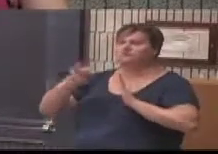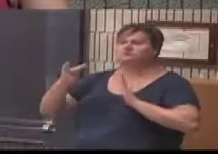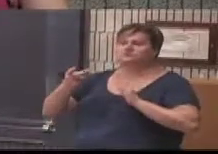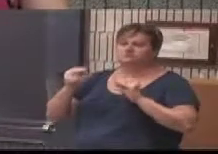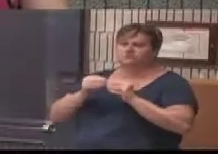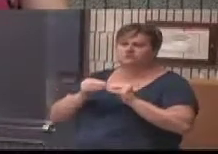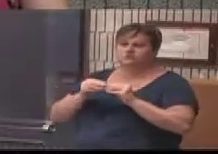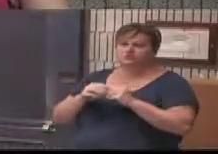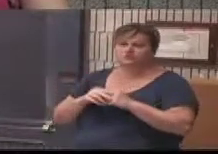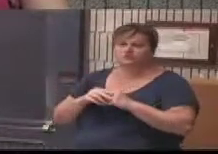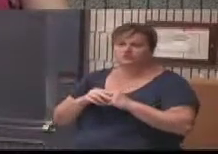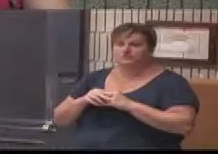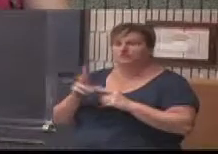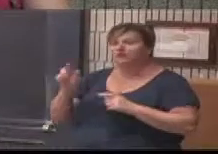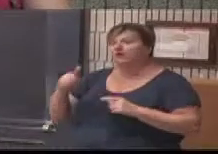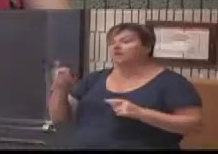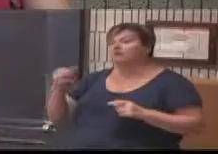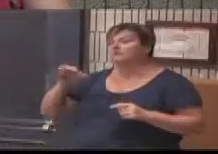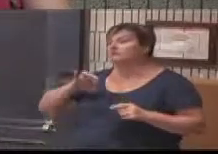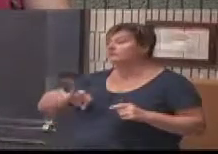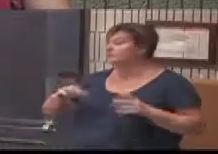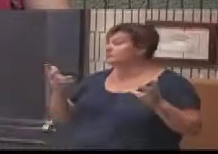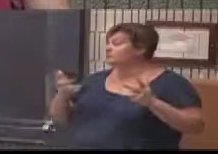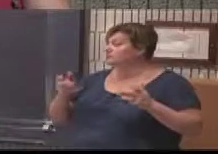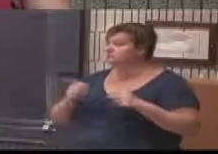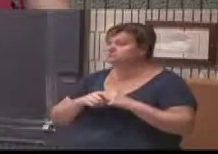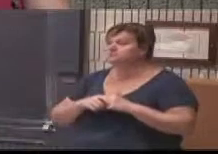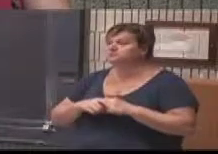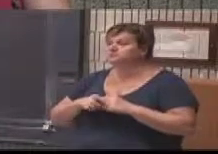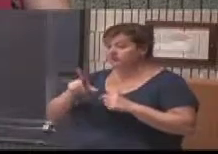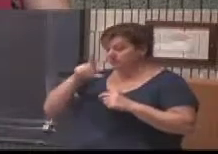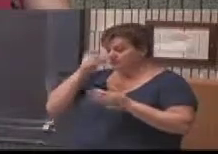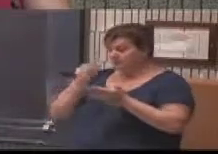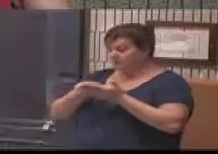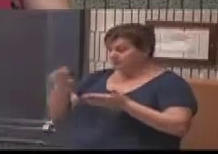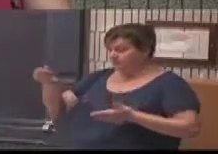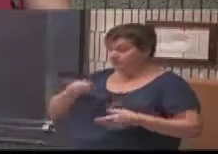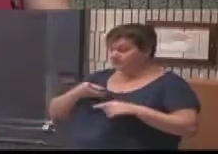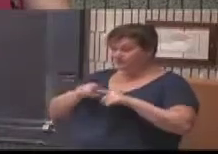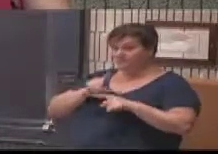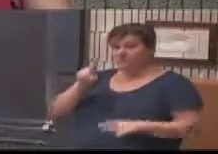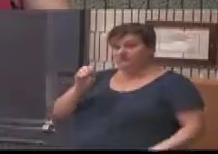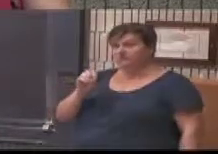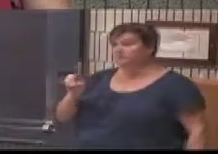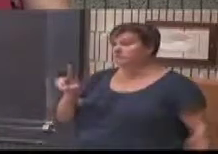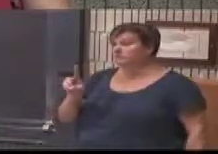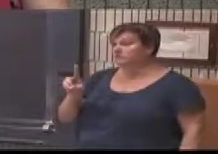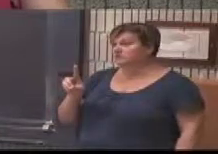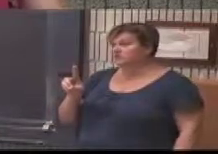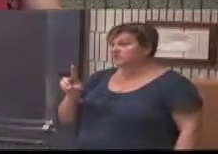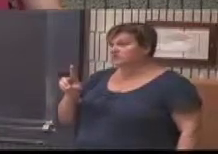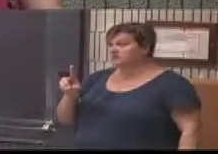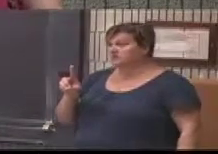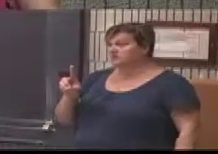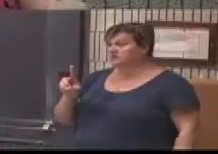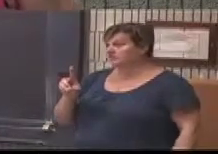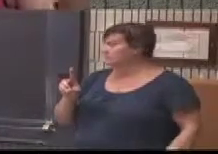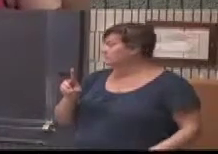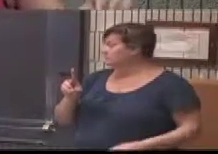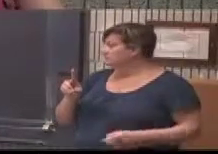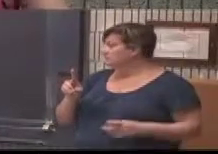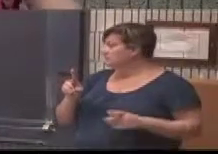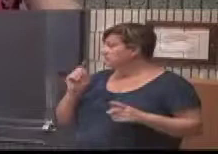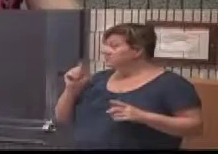And the other benefit is that because it's funded through the DOD, and it's not an earmark, it's an